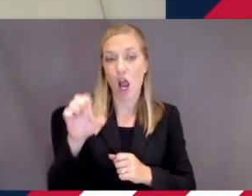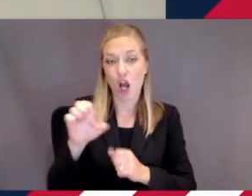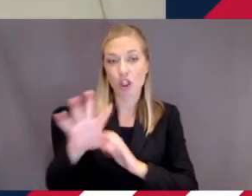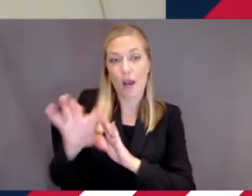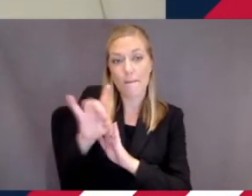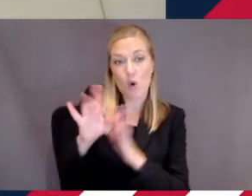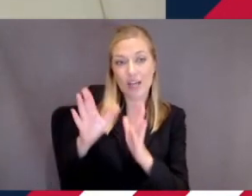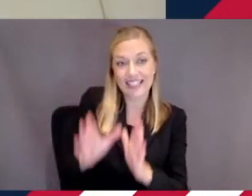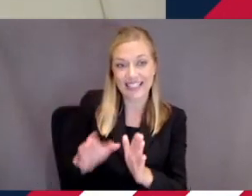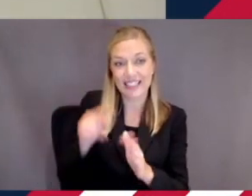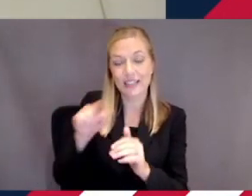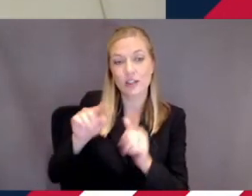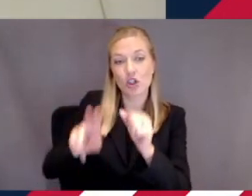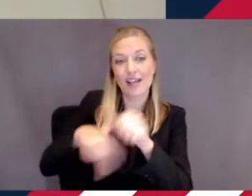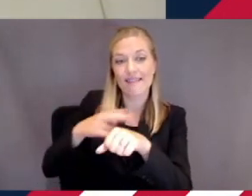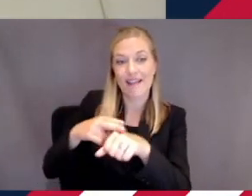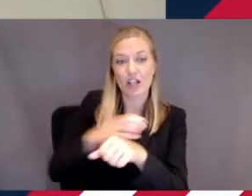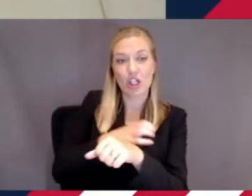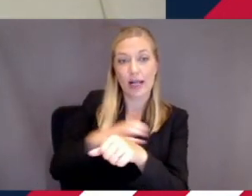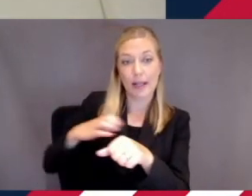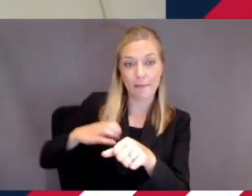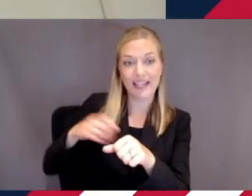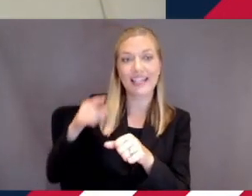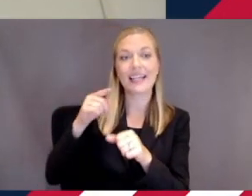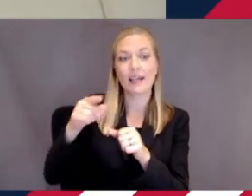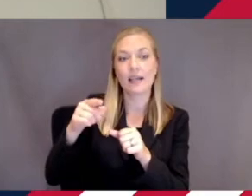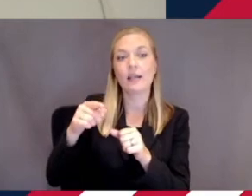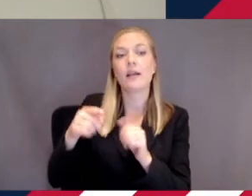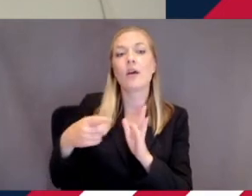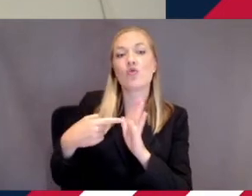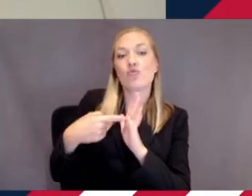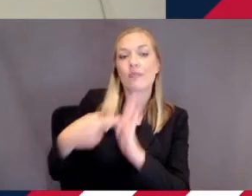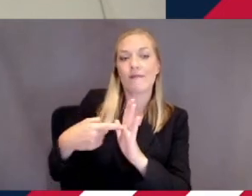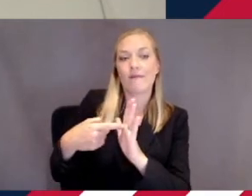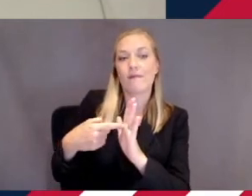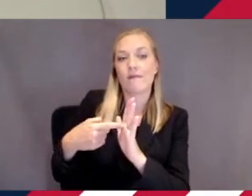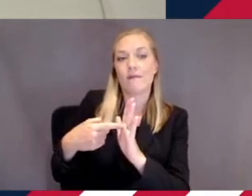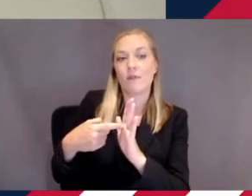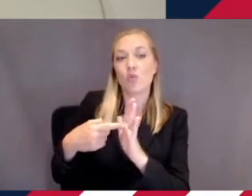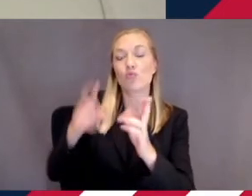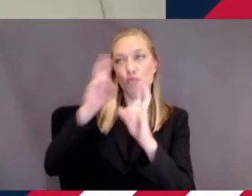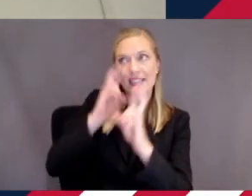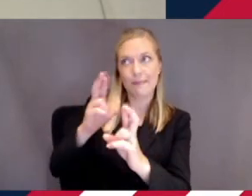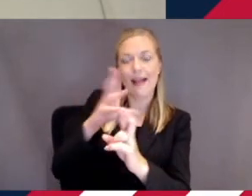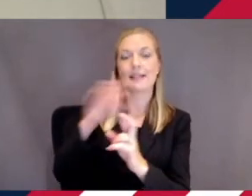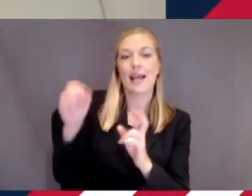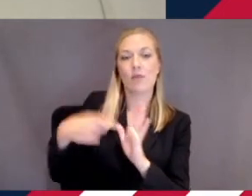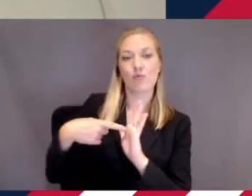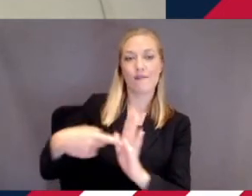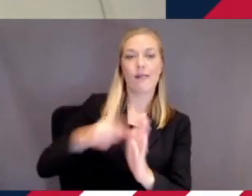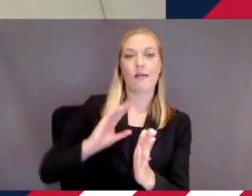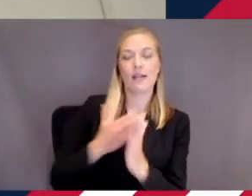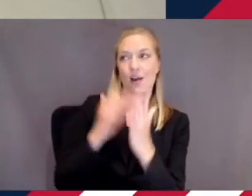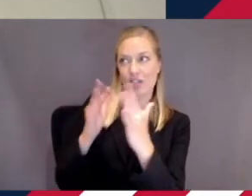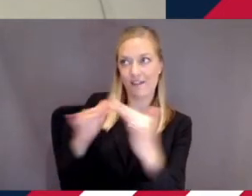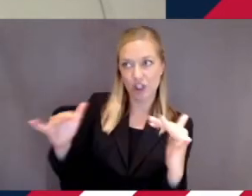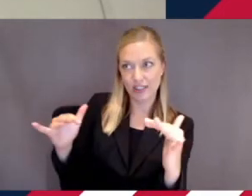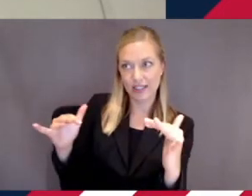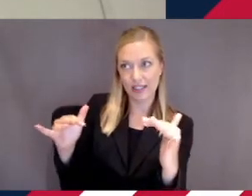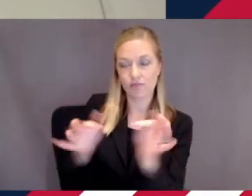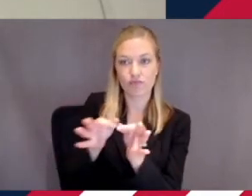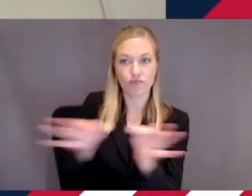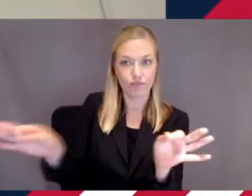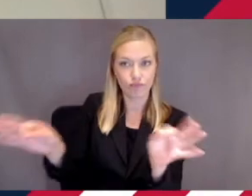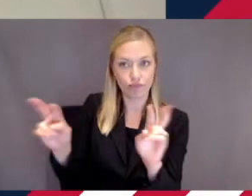It articulates diversity of background, thought, geography. Now, we all know this is going to make us a better party. When we hear